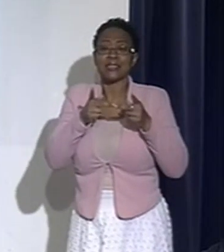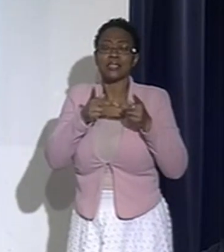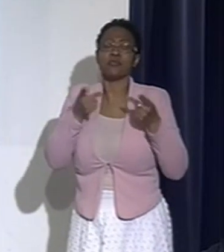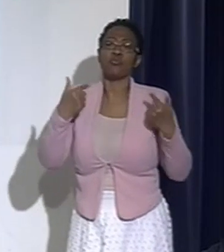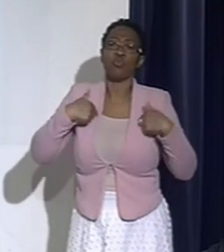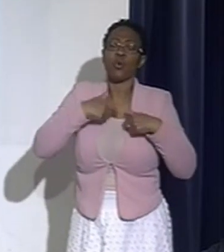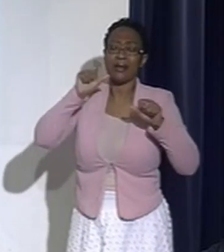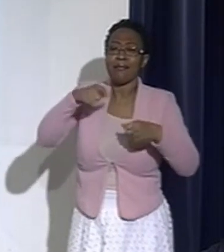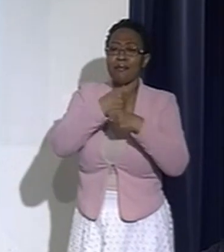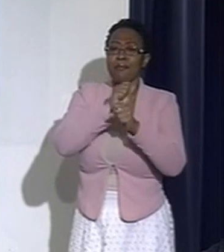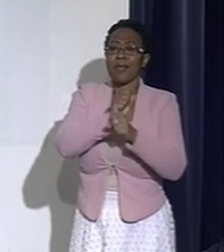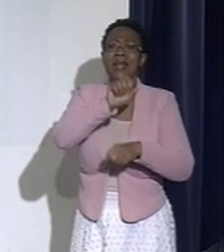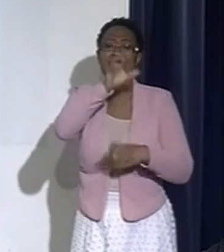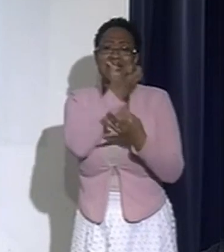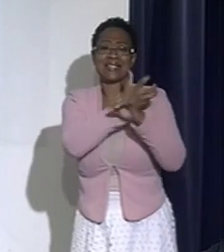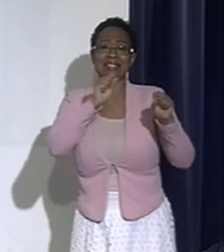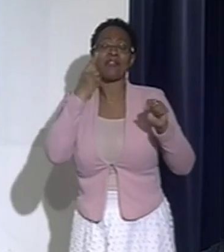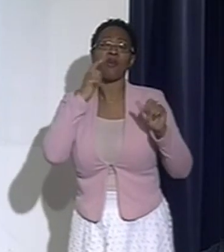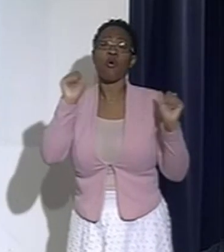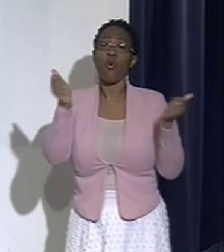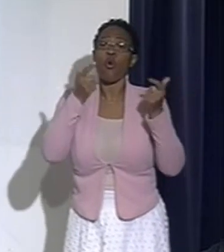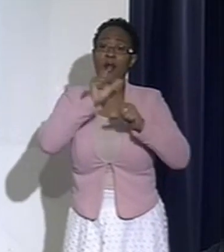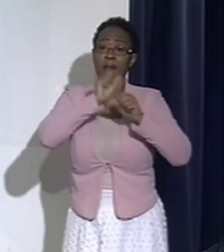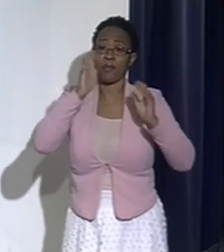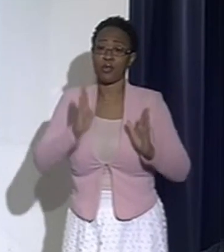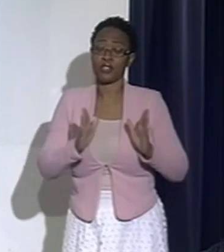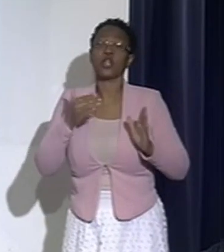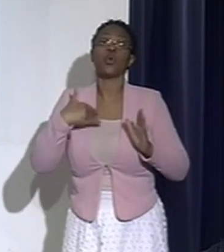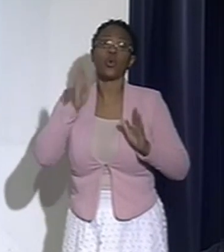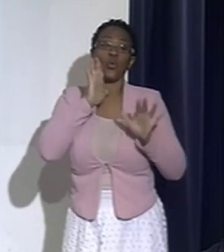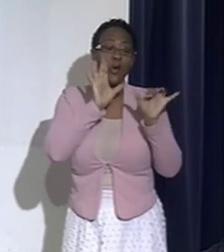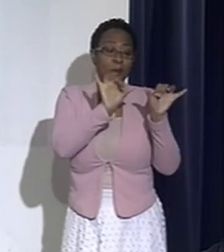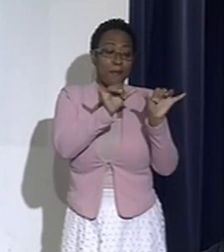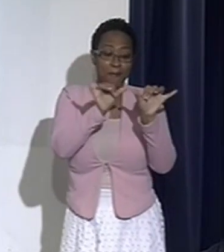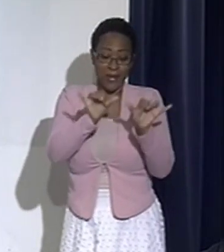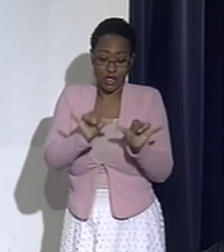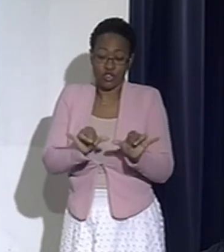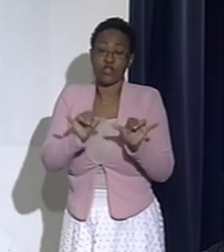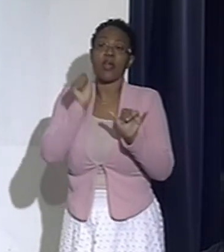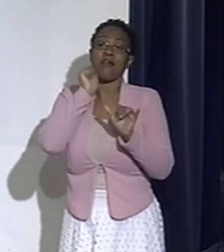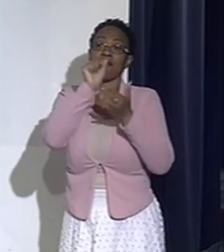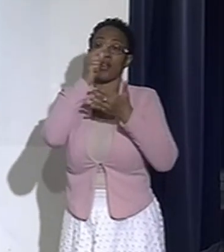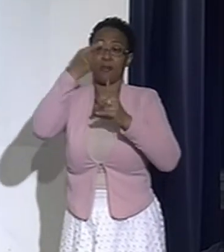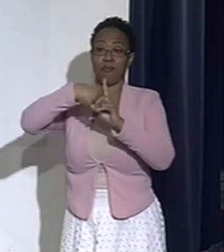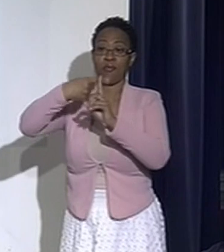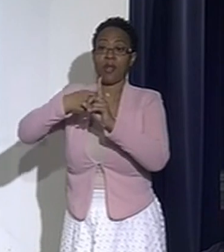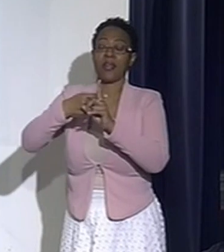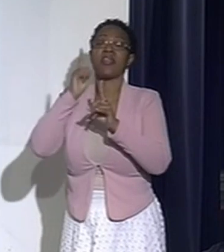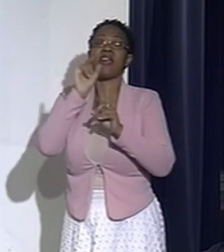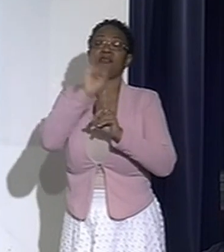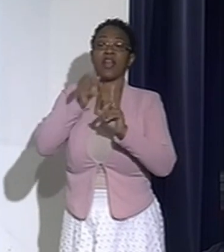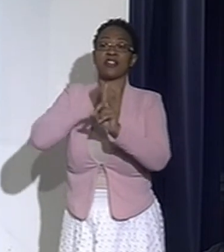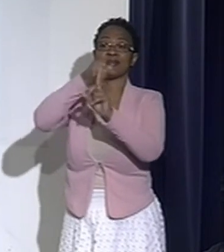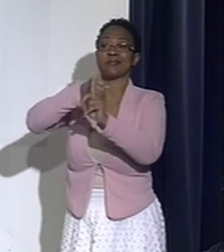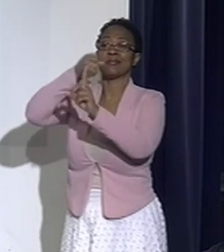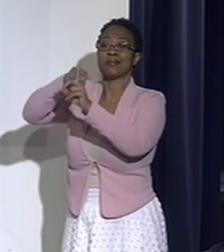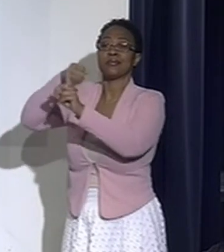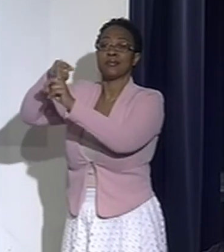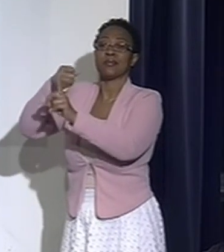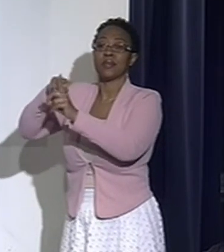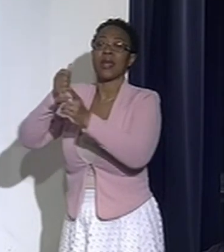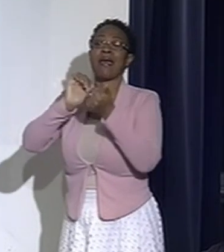them safe for the employees. And we are actually going to measure every month the infection rate of our departments to see how it